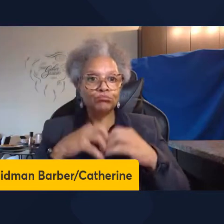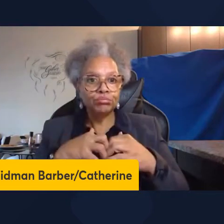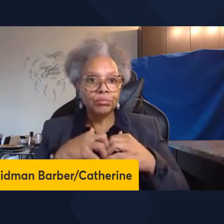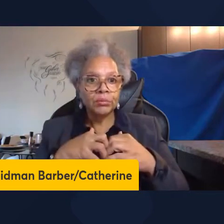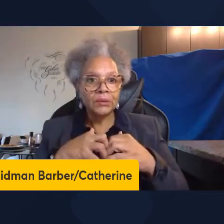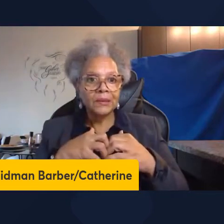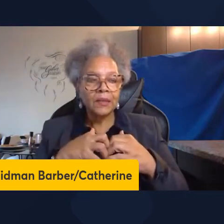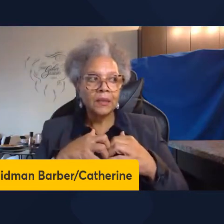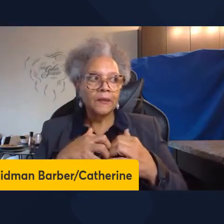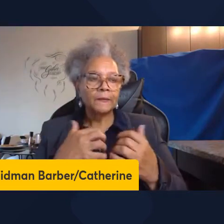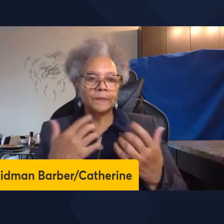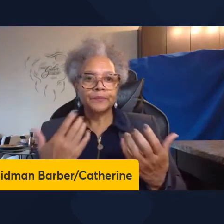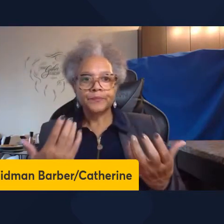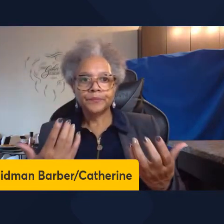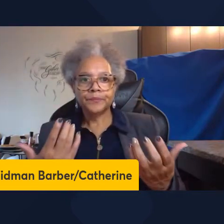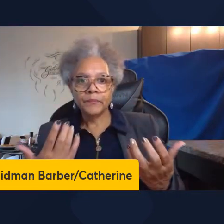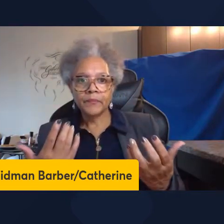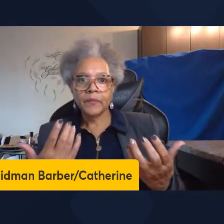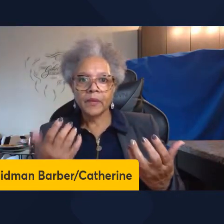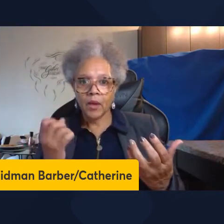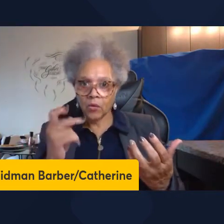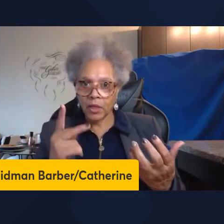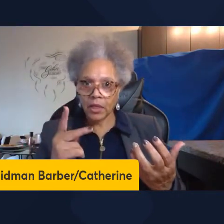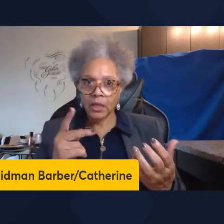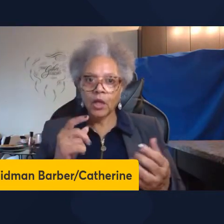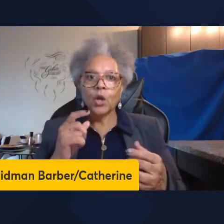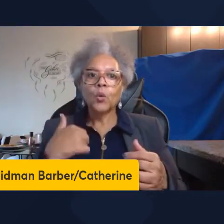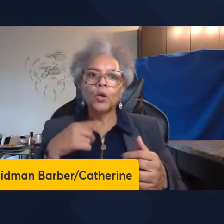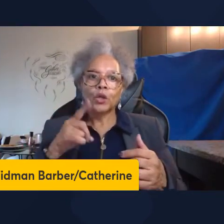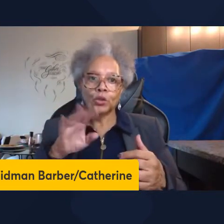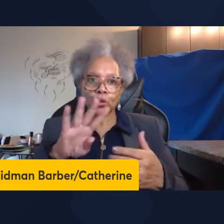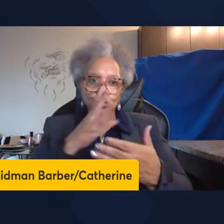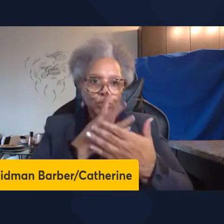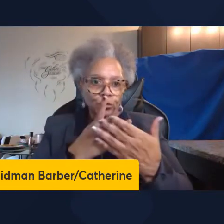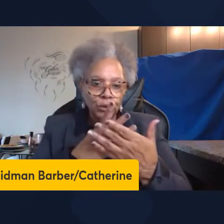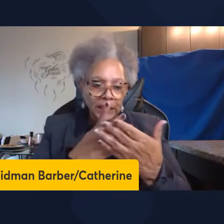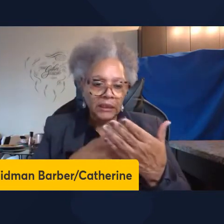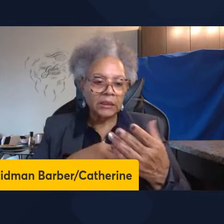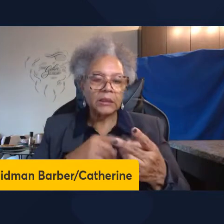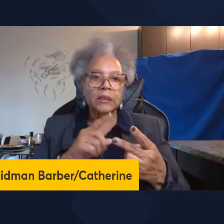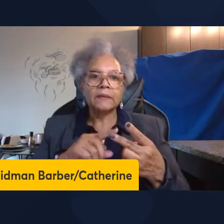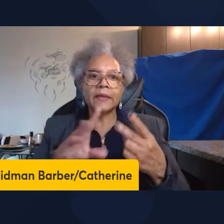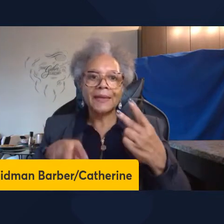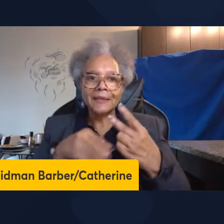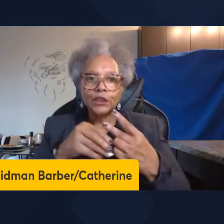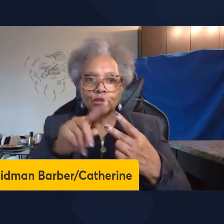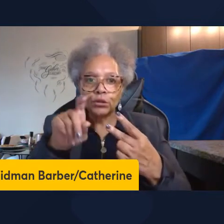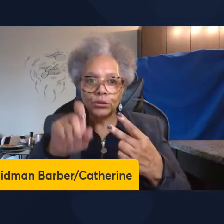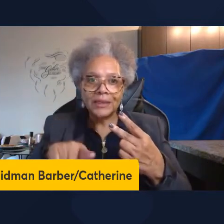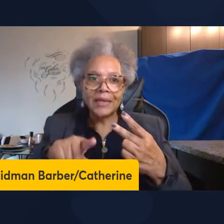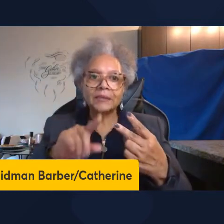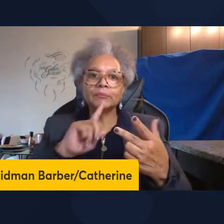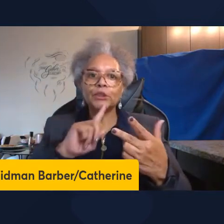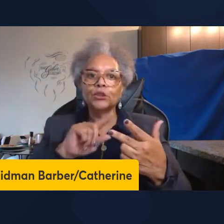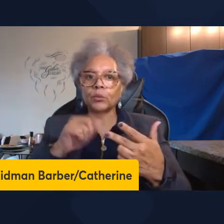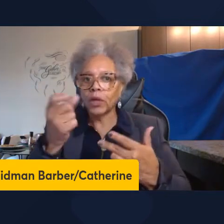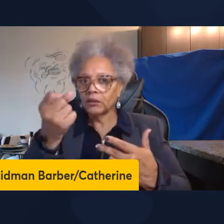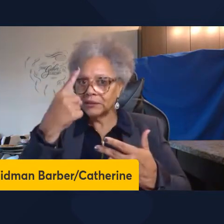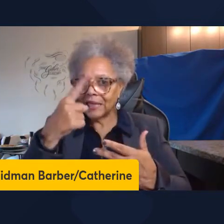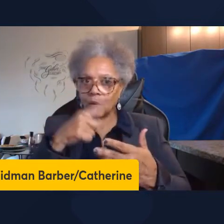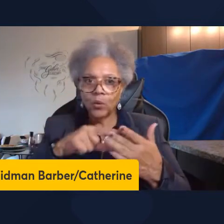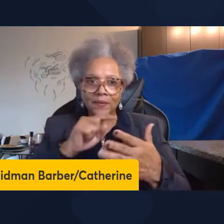be getting, okay, we're going to do a screening, we're going to do additional tests, we're going to make sure we understand what this